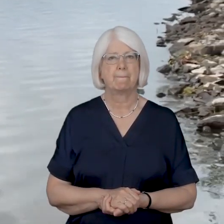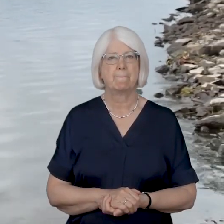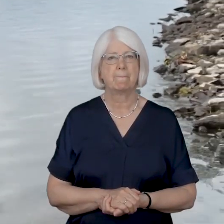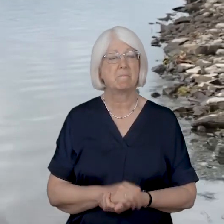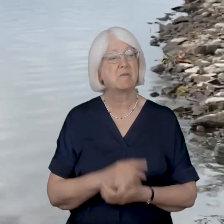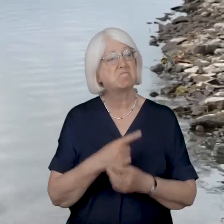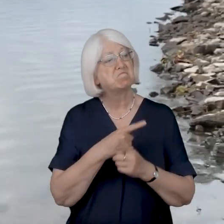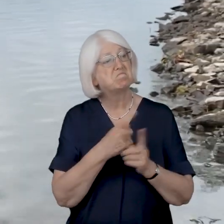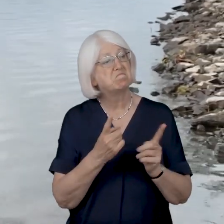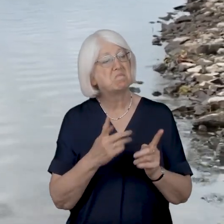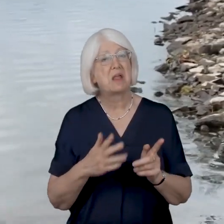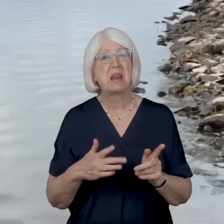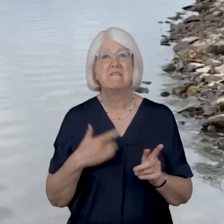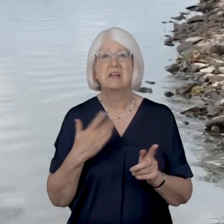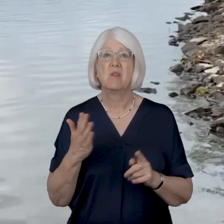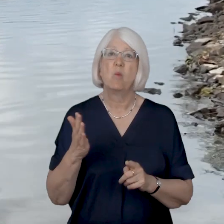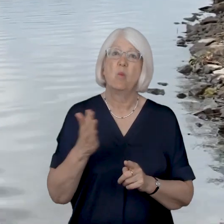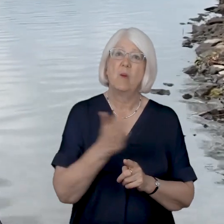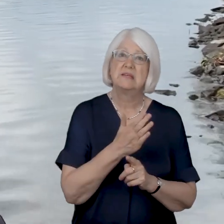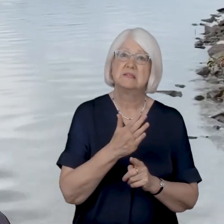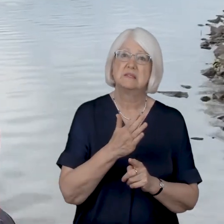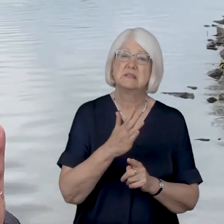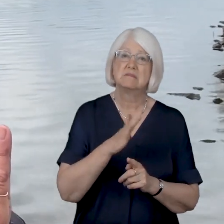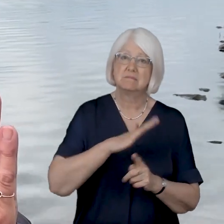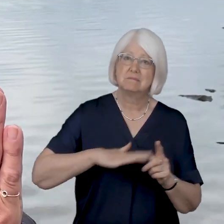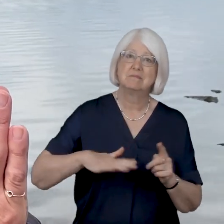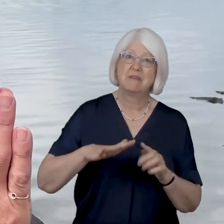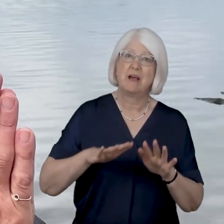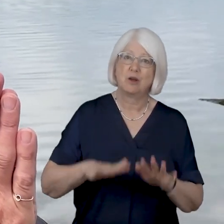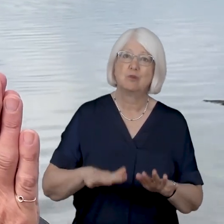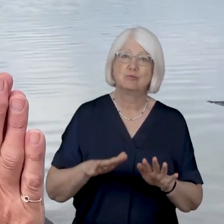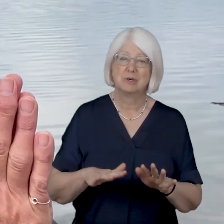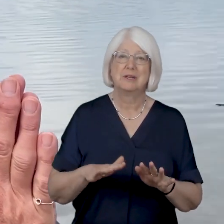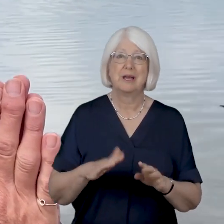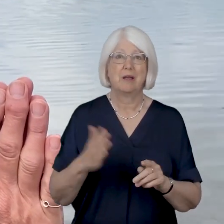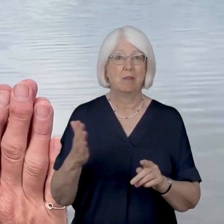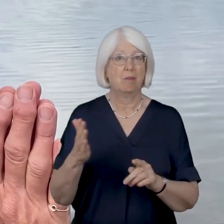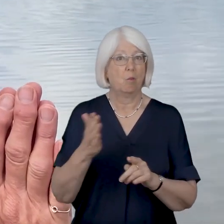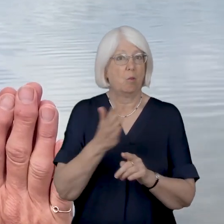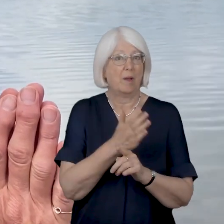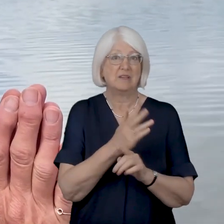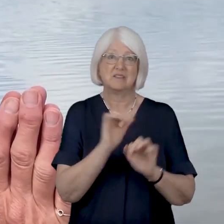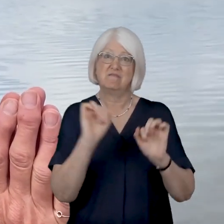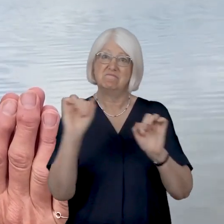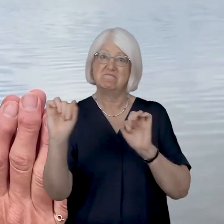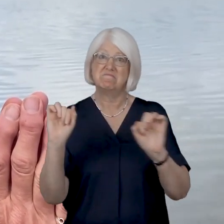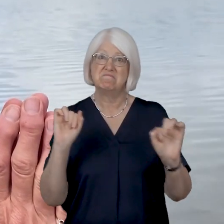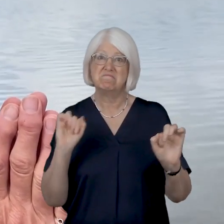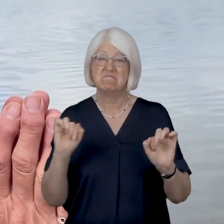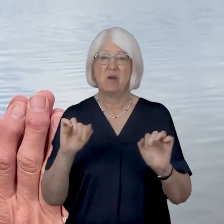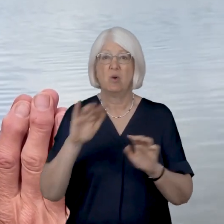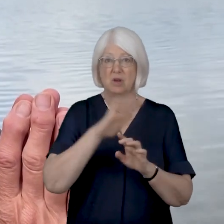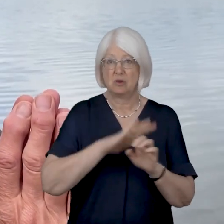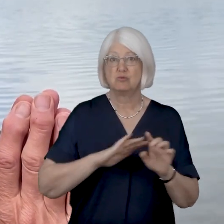For those living in the west of our country and the west of their own country.